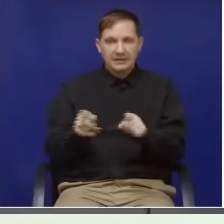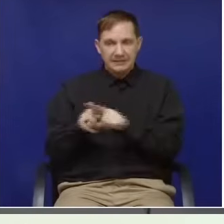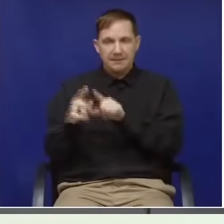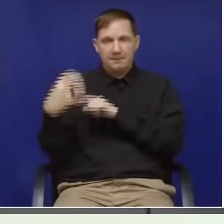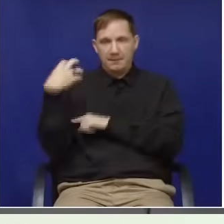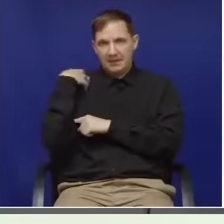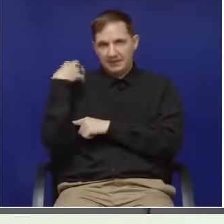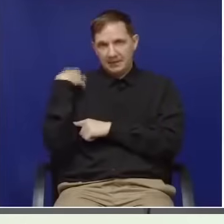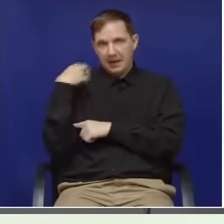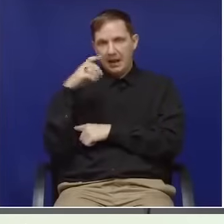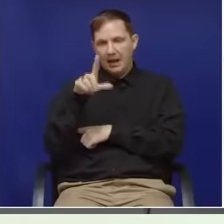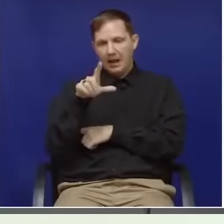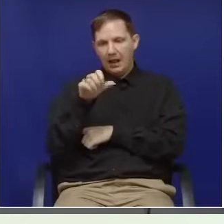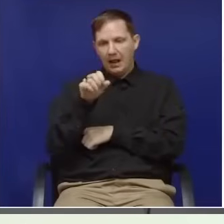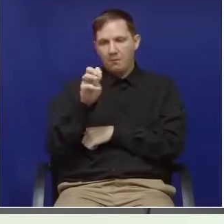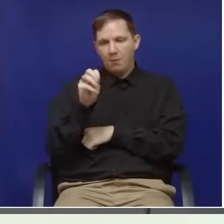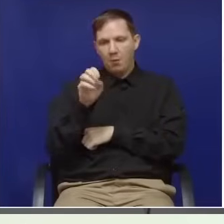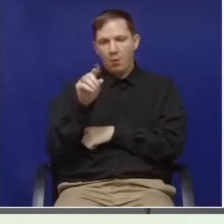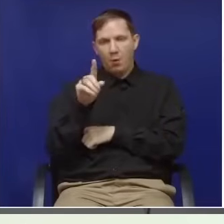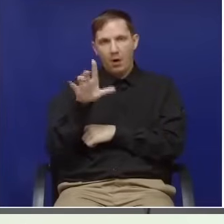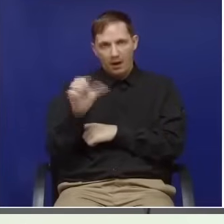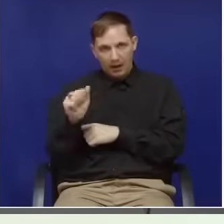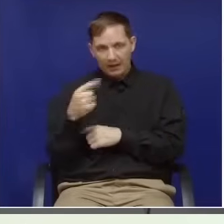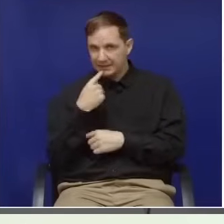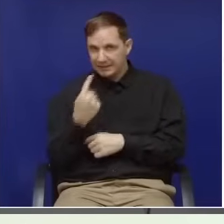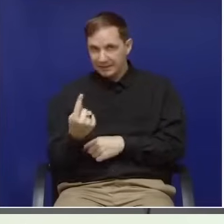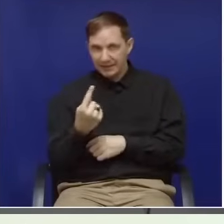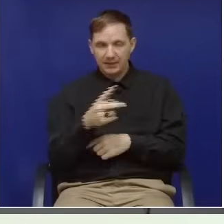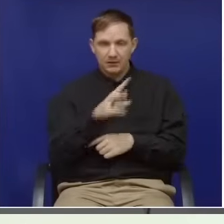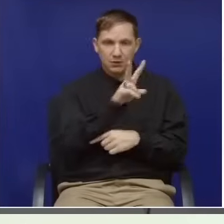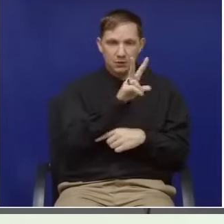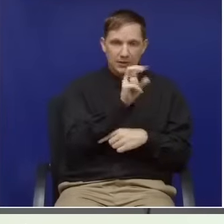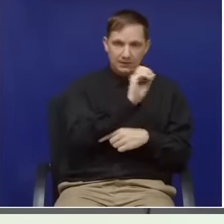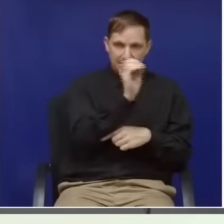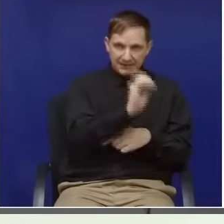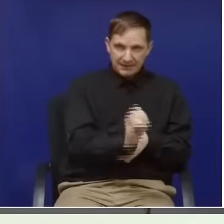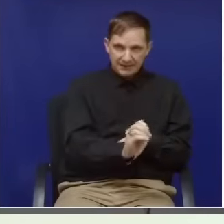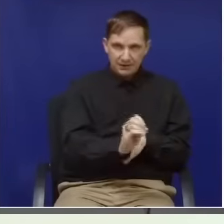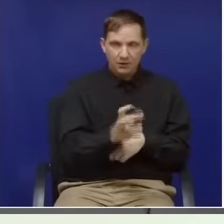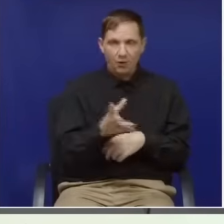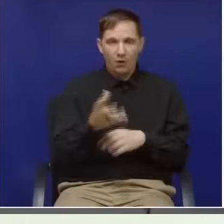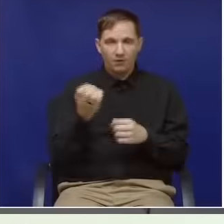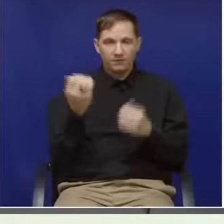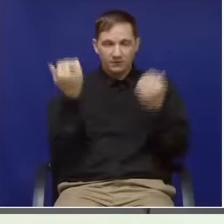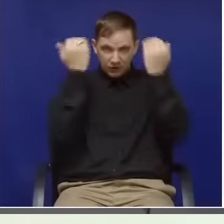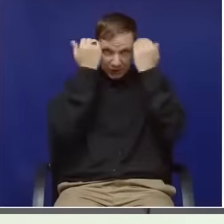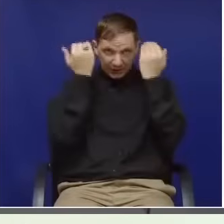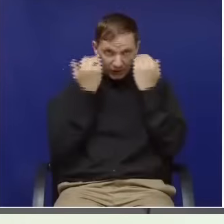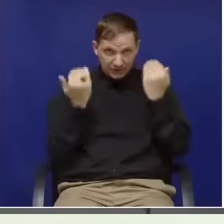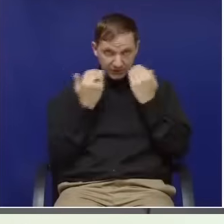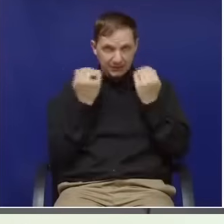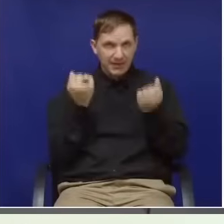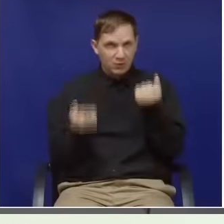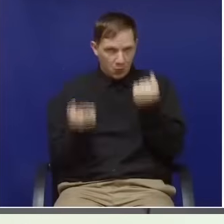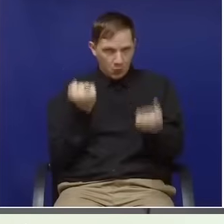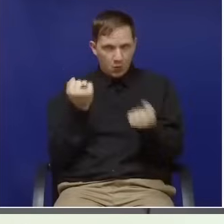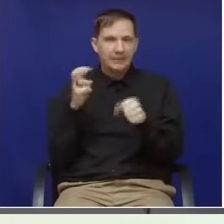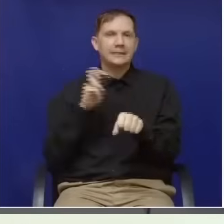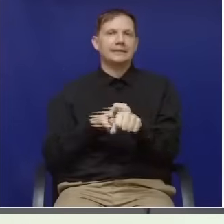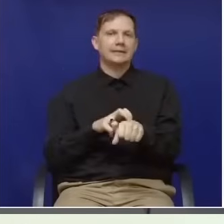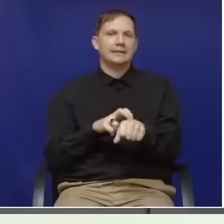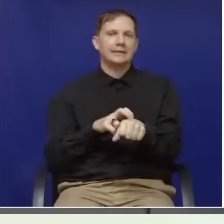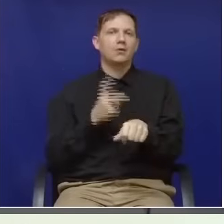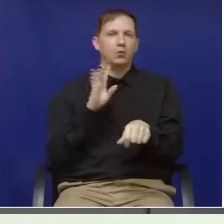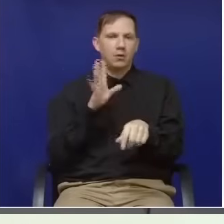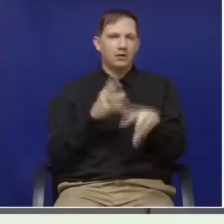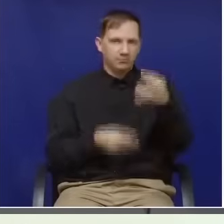for 20% capacitation of the for the judges in courts. And we've said that this will bring